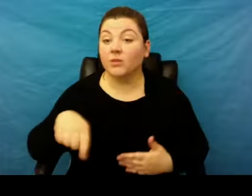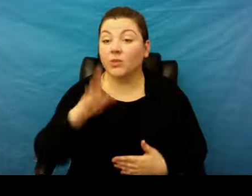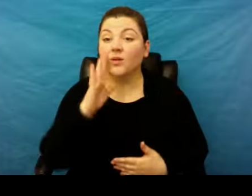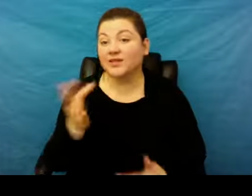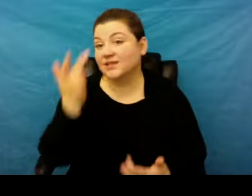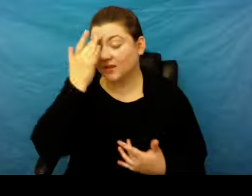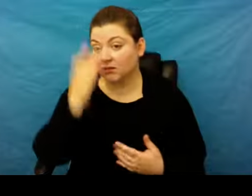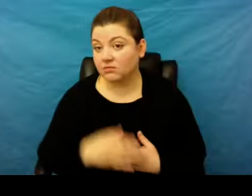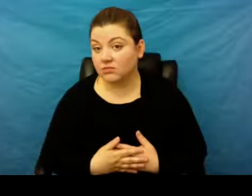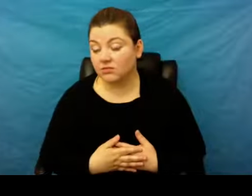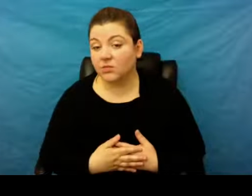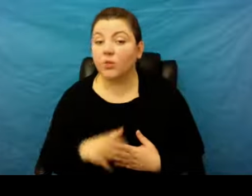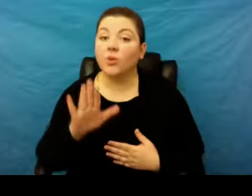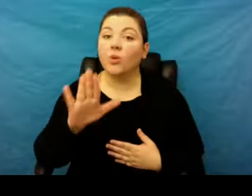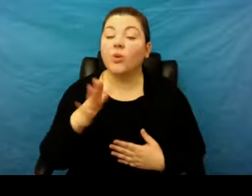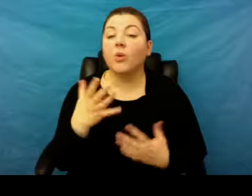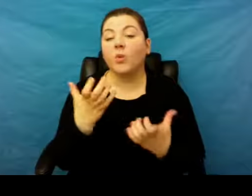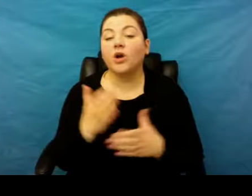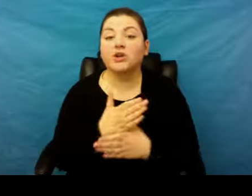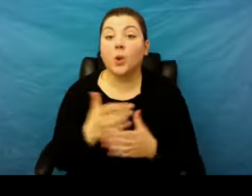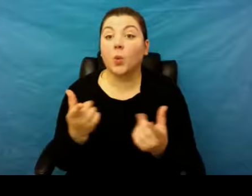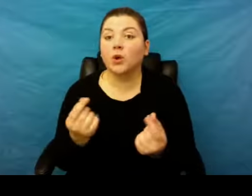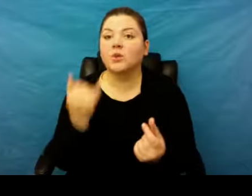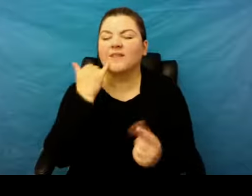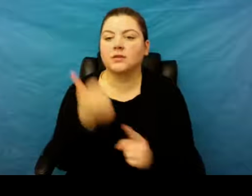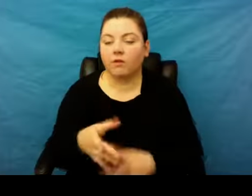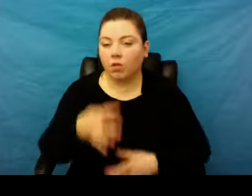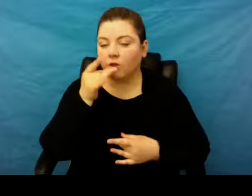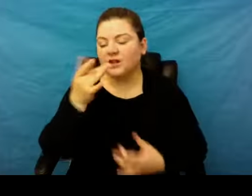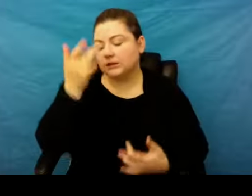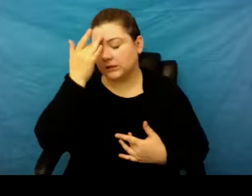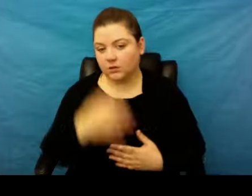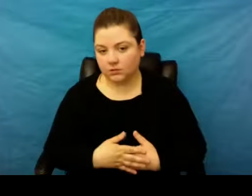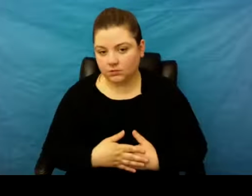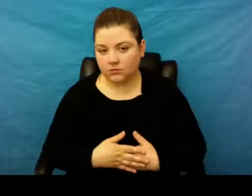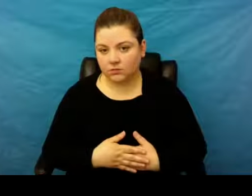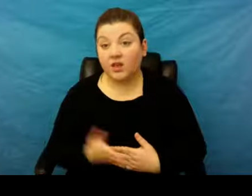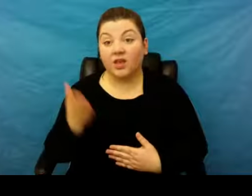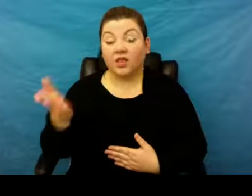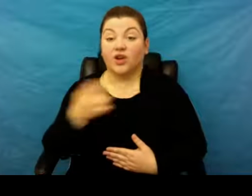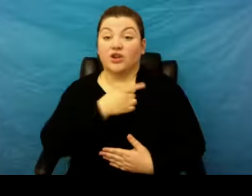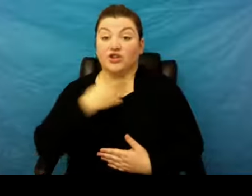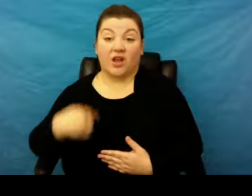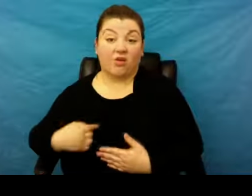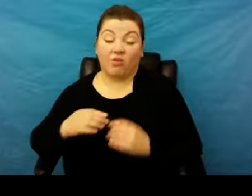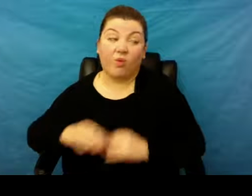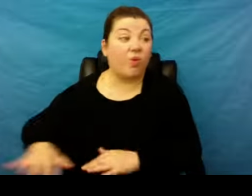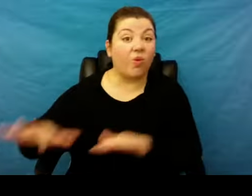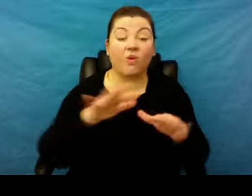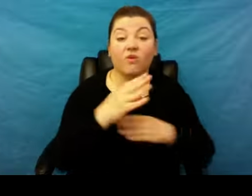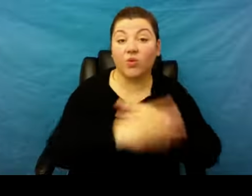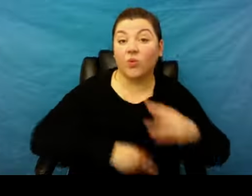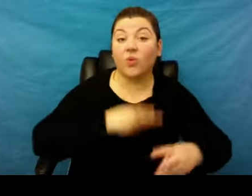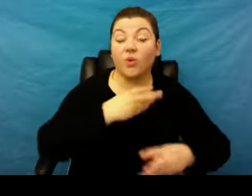listen to nothing else through this entire thing, just please listen to this part. In Wuhan, China, throughout the world, the vast majority